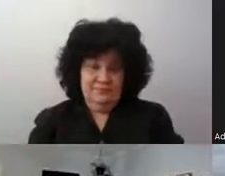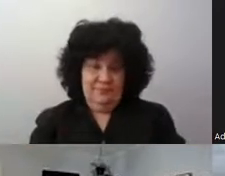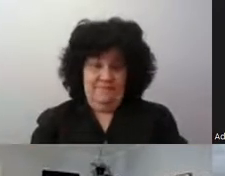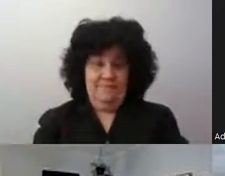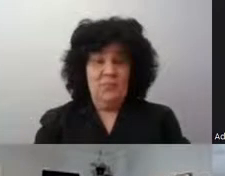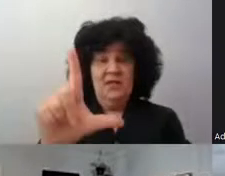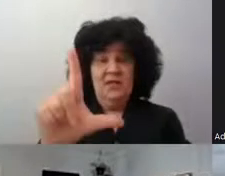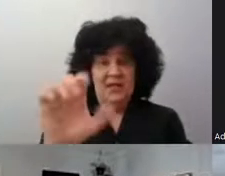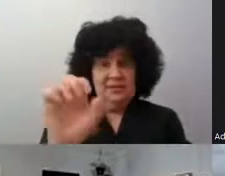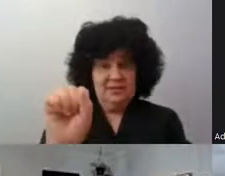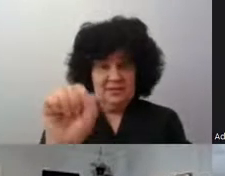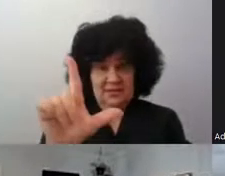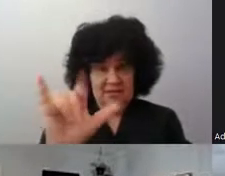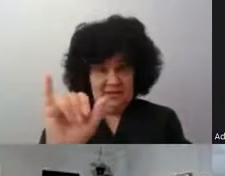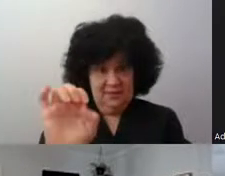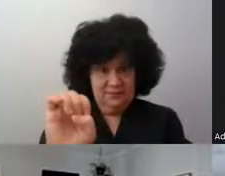Leslie.